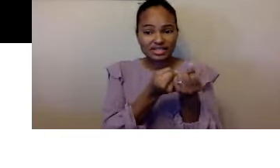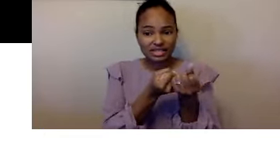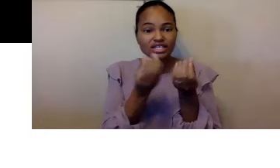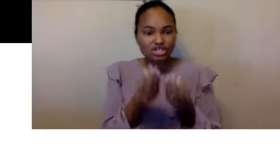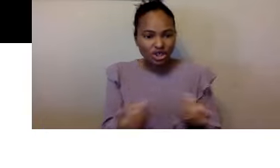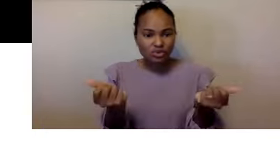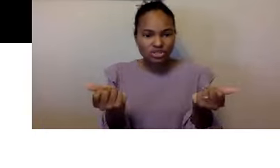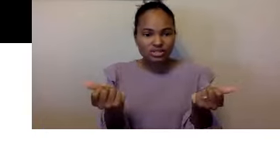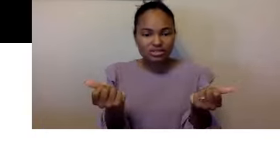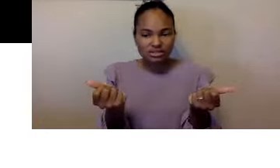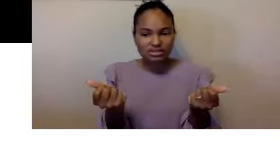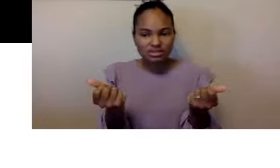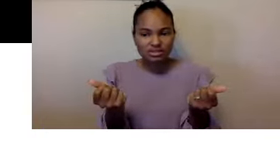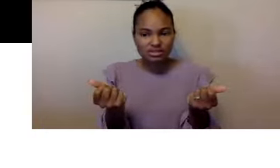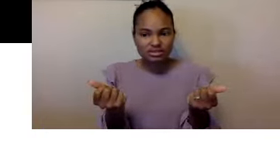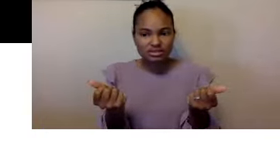solutions